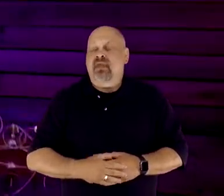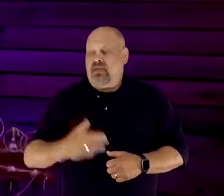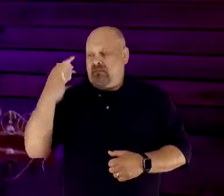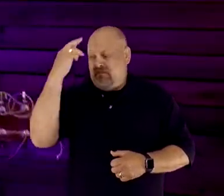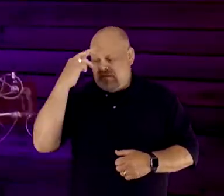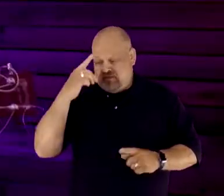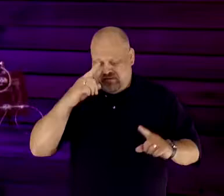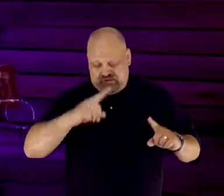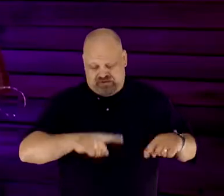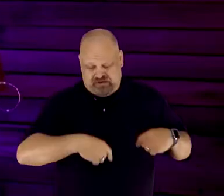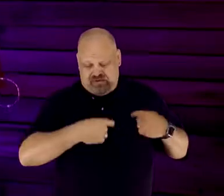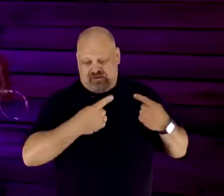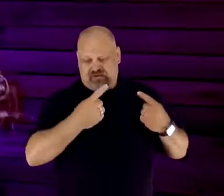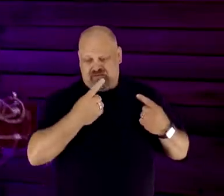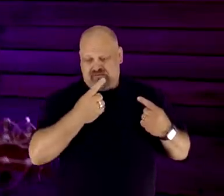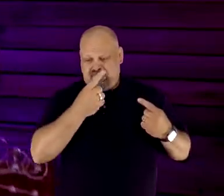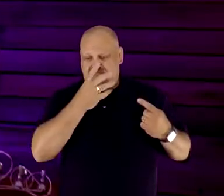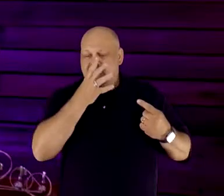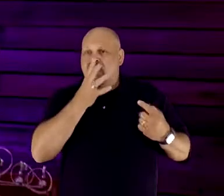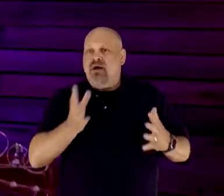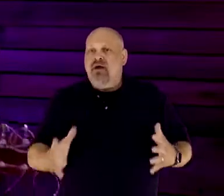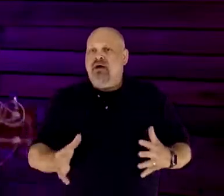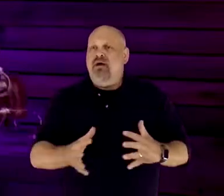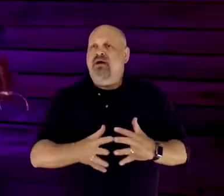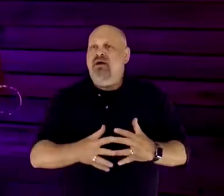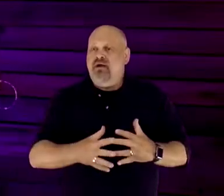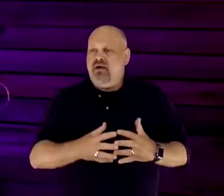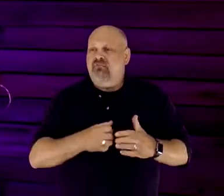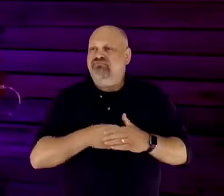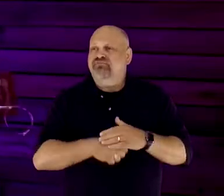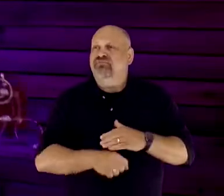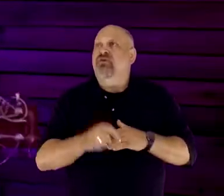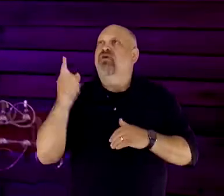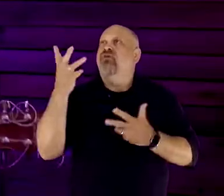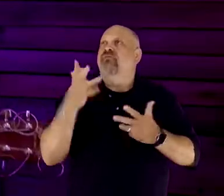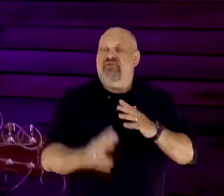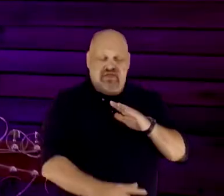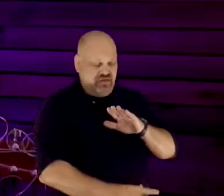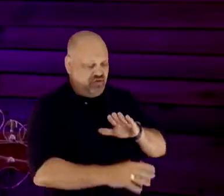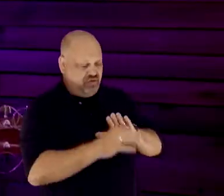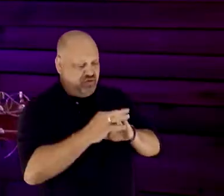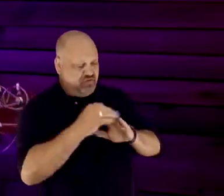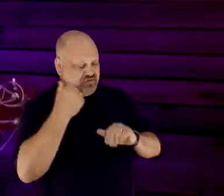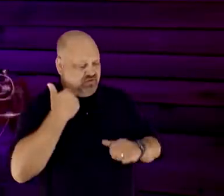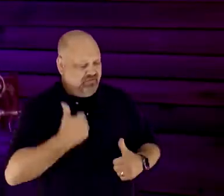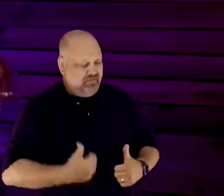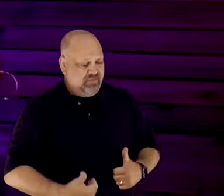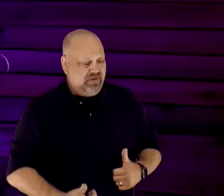Cause from my mother's womb, you have chosen me,